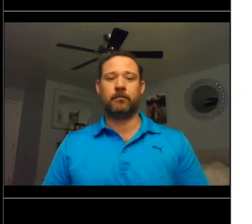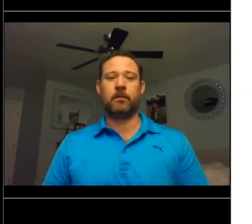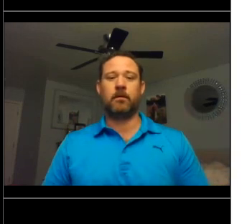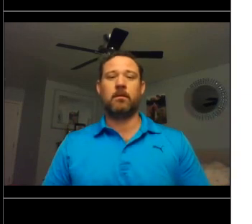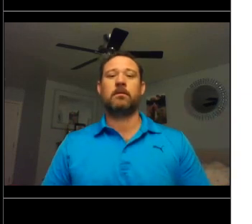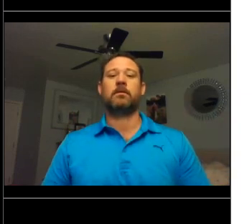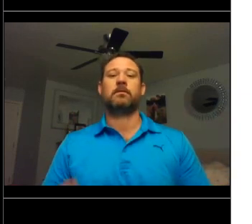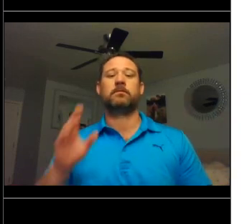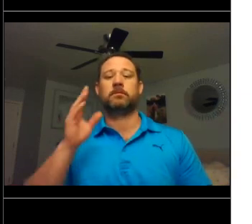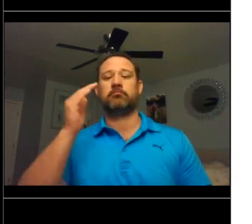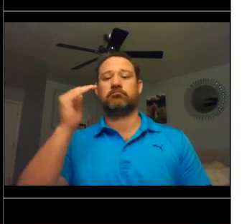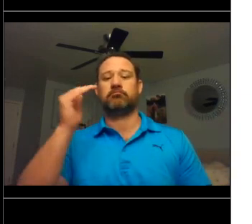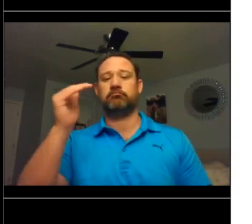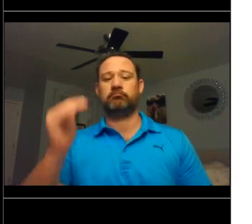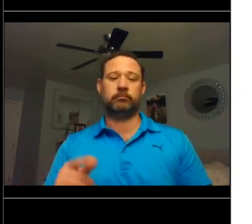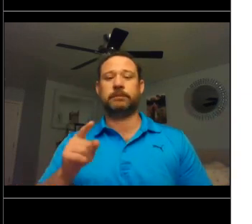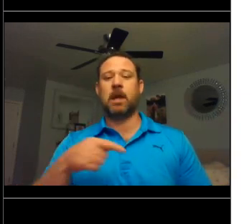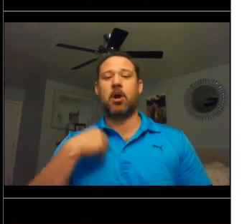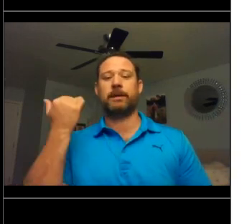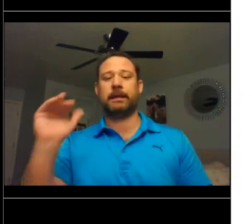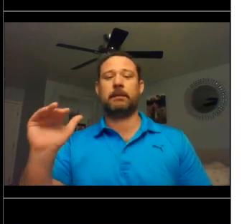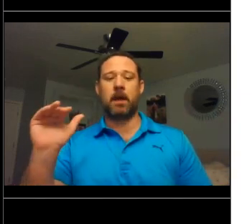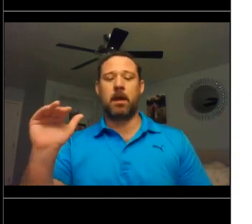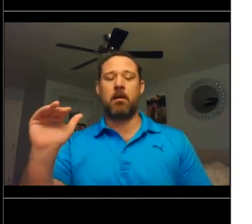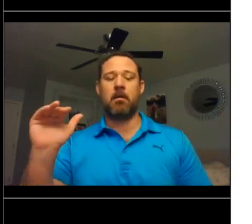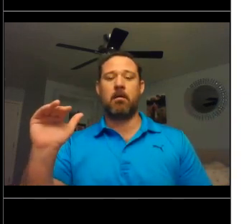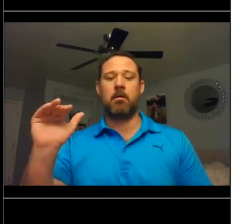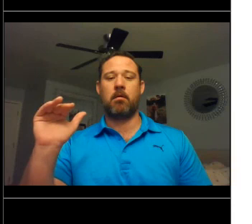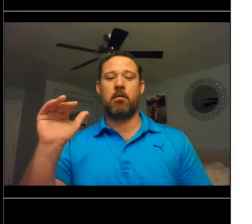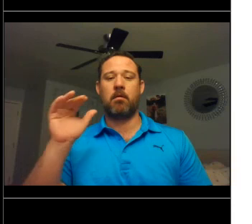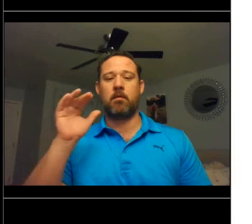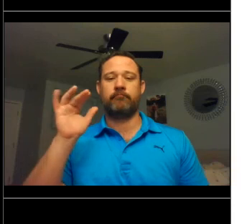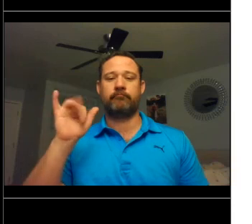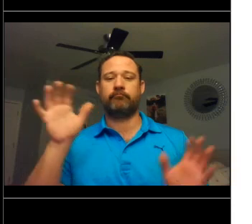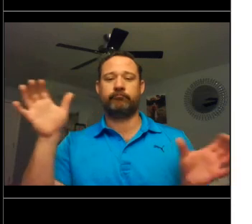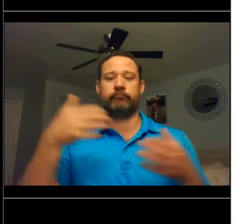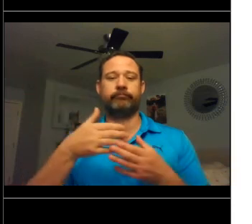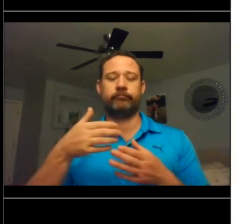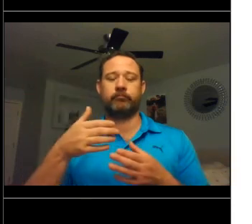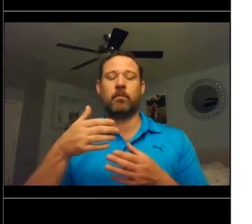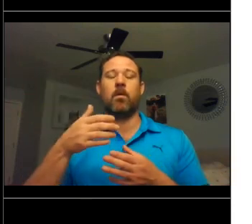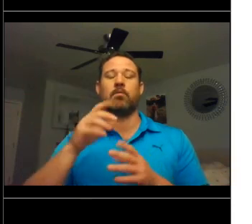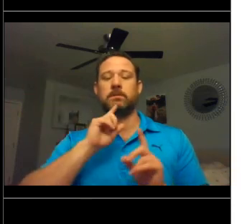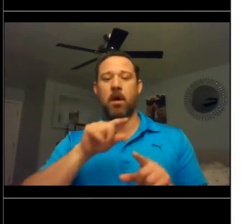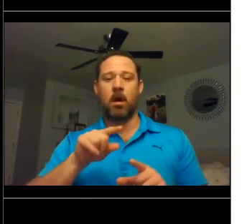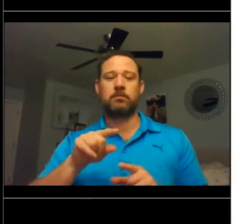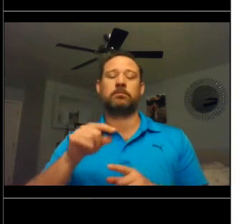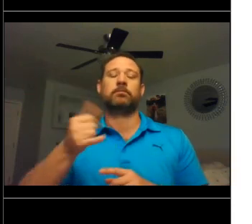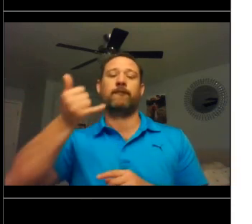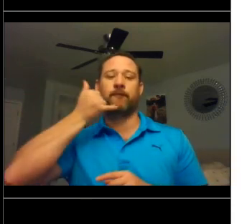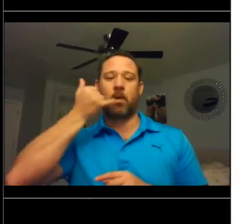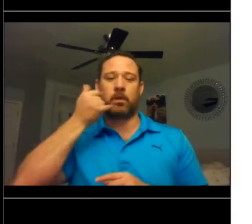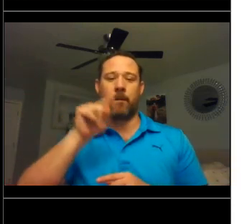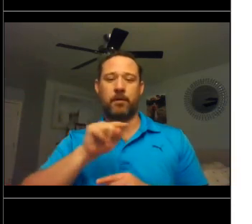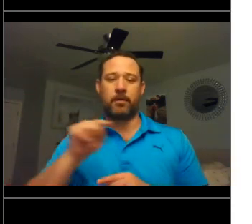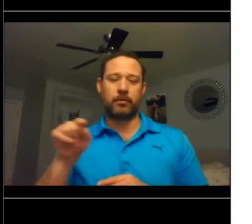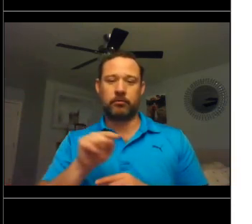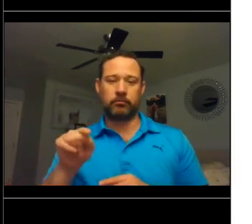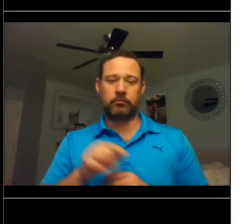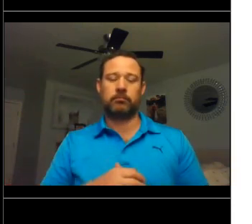So go ahead. This is our email that we're taking a collective response from. Our phone number here if you have any